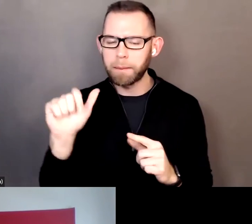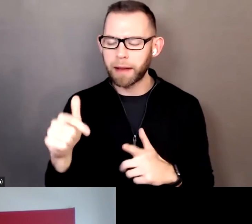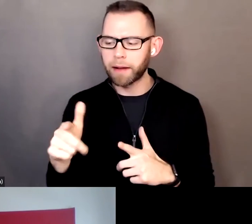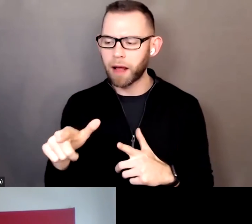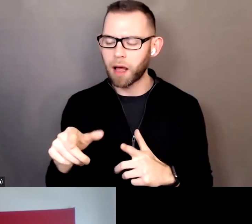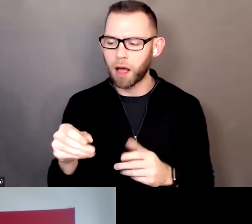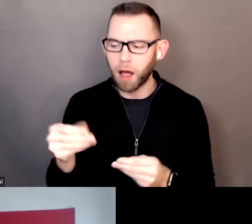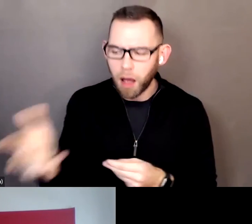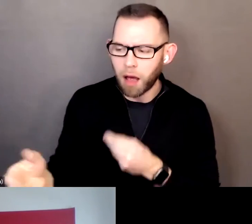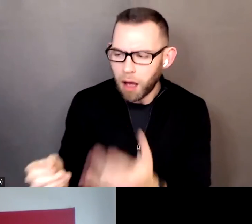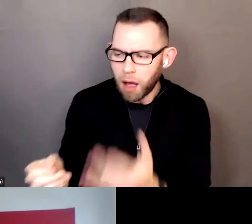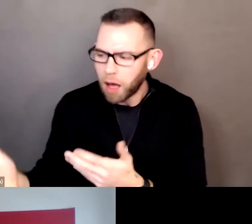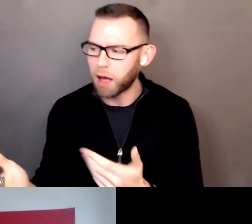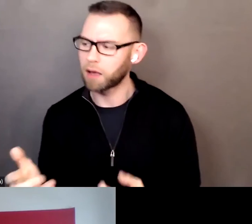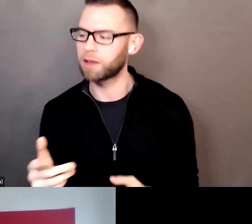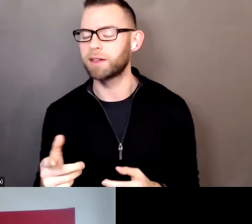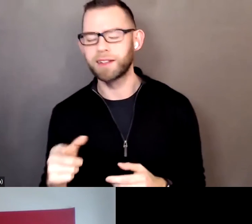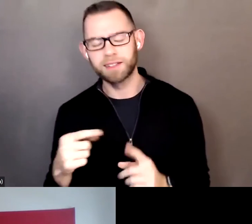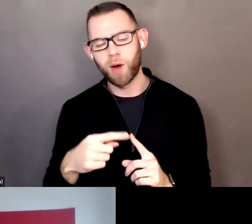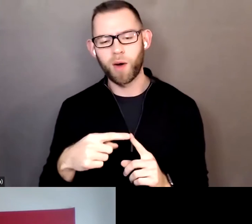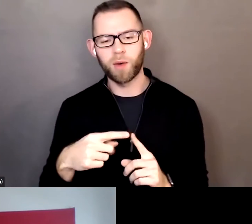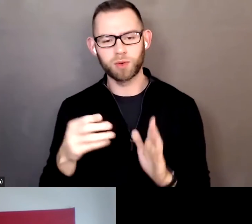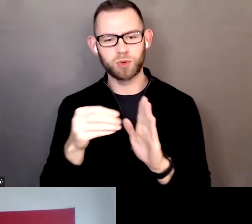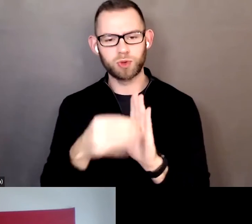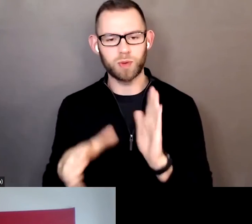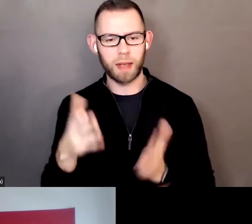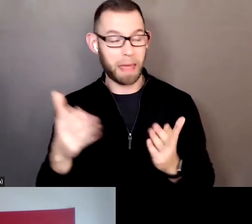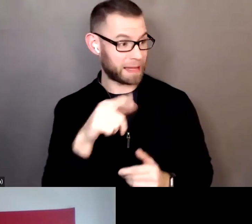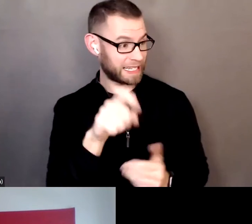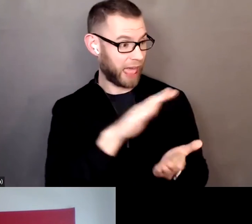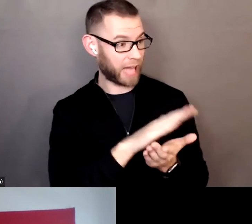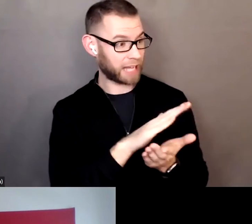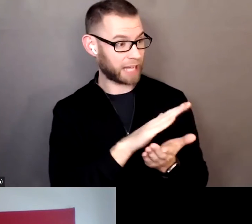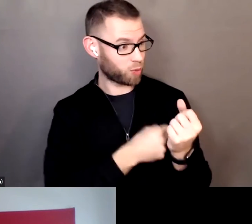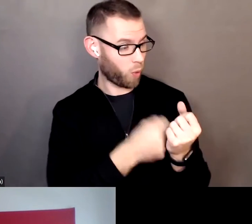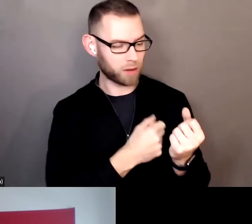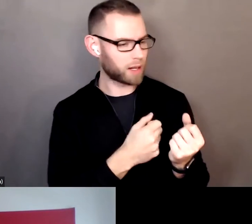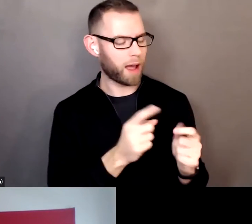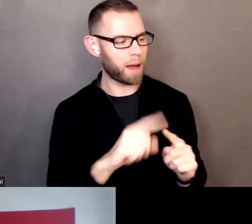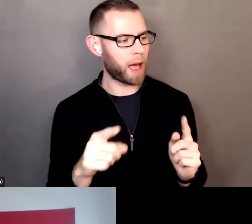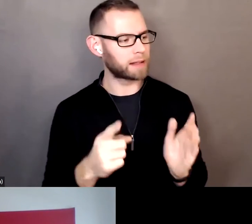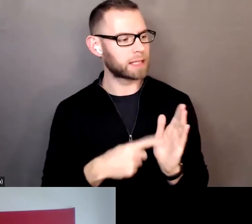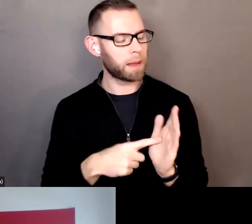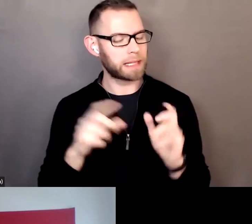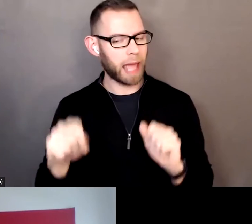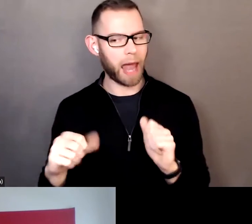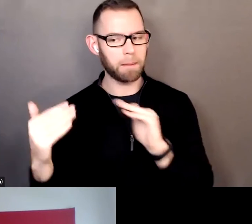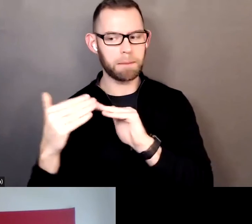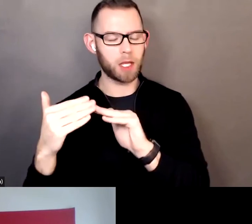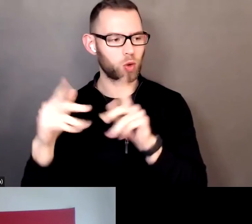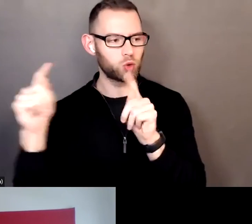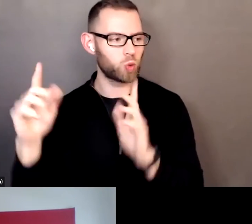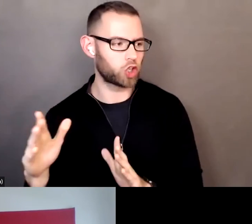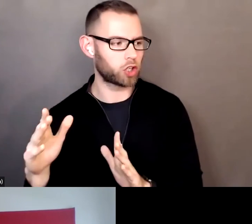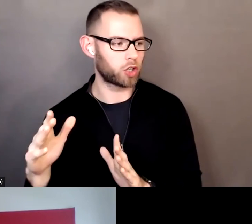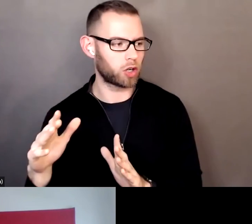for, the kind of support they might want academically, is actually something that could be something they work with a peer tutor on, or something that they